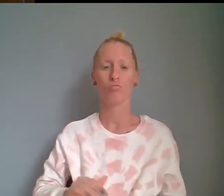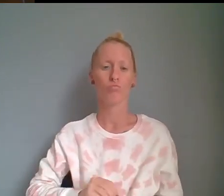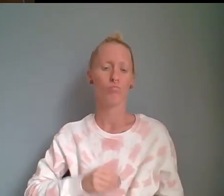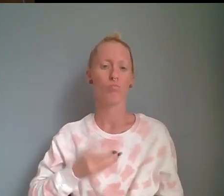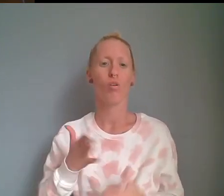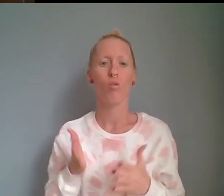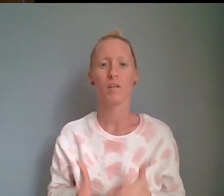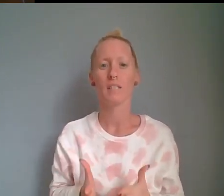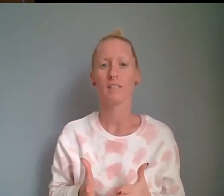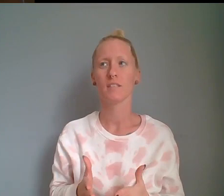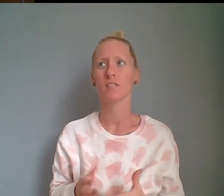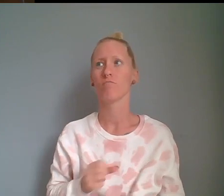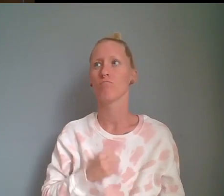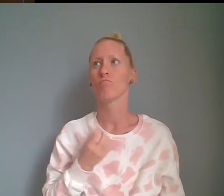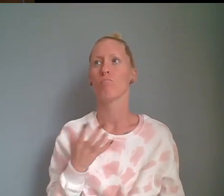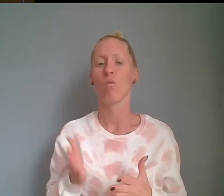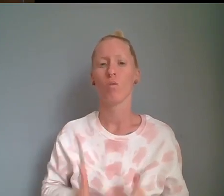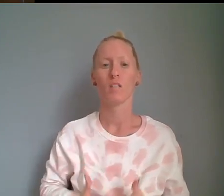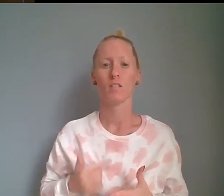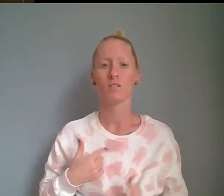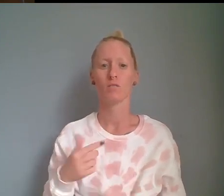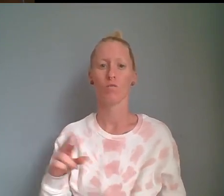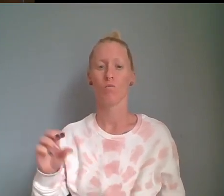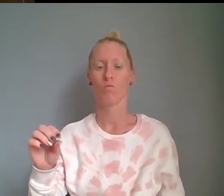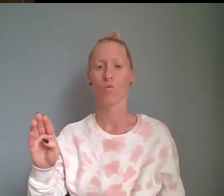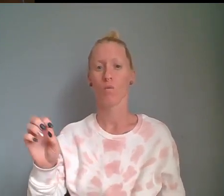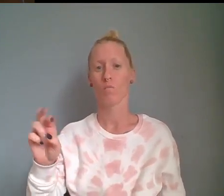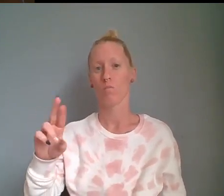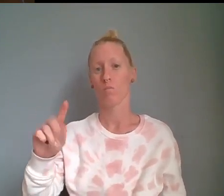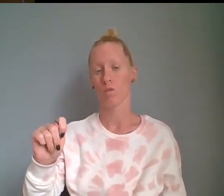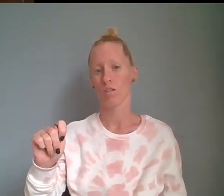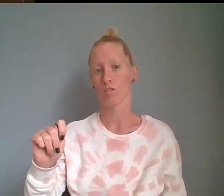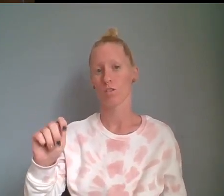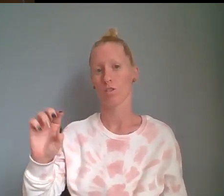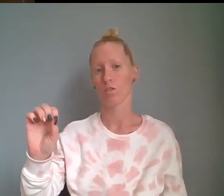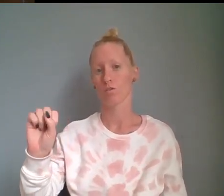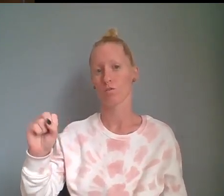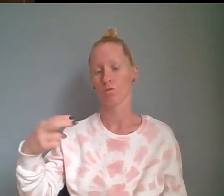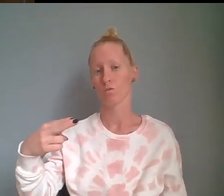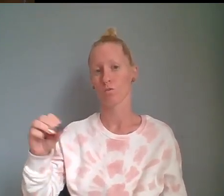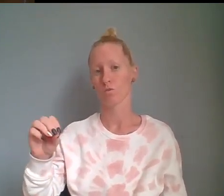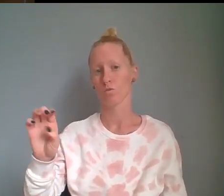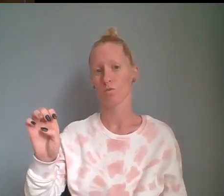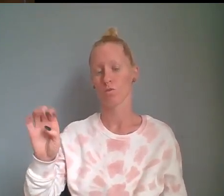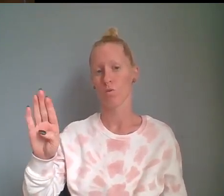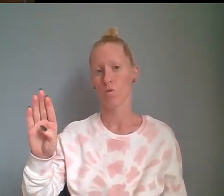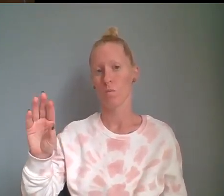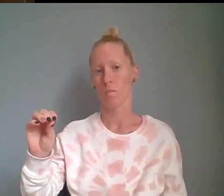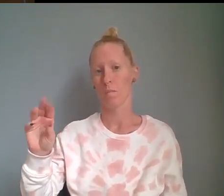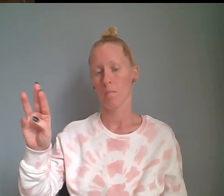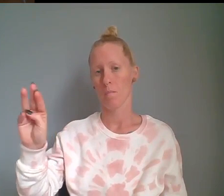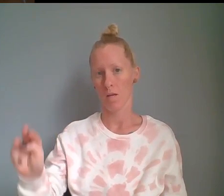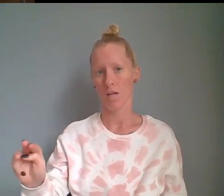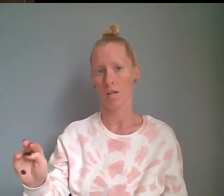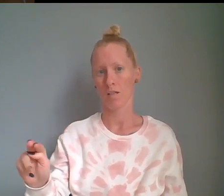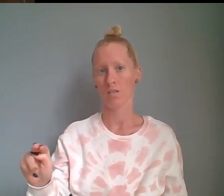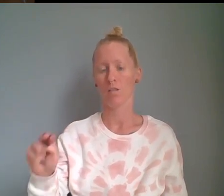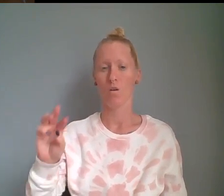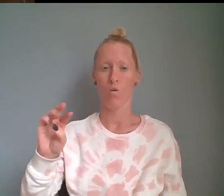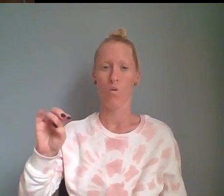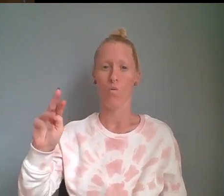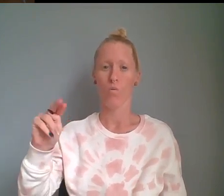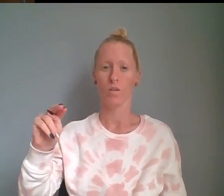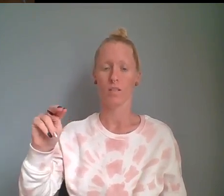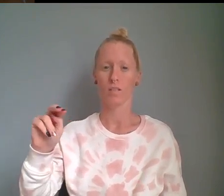musicians, Robert Schumann, and a number of politicians, Winston Churchill and such, arguing that